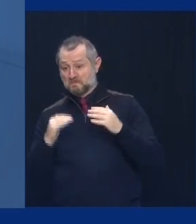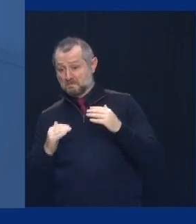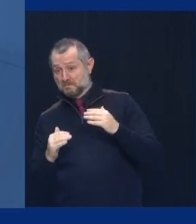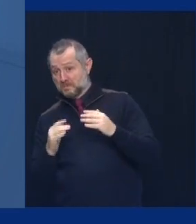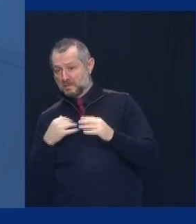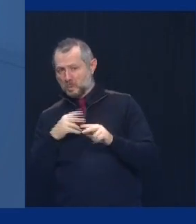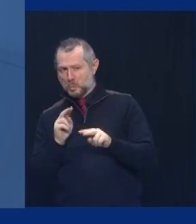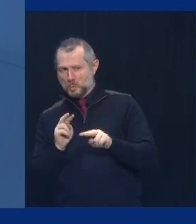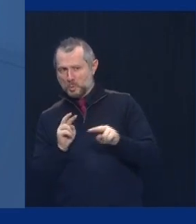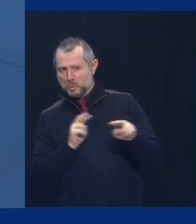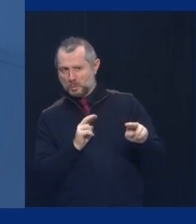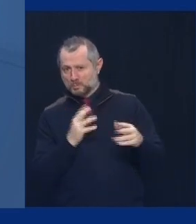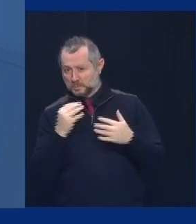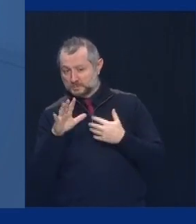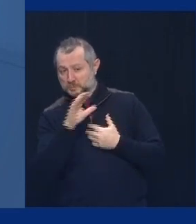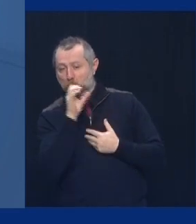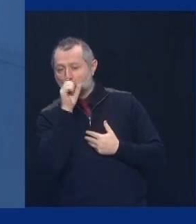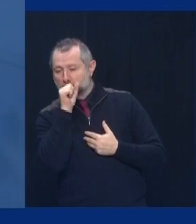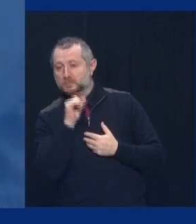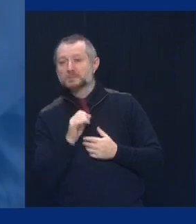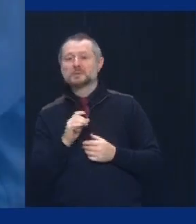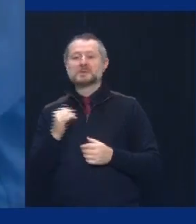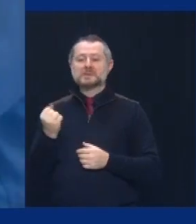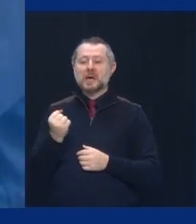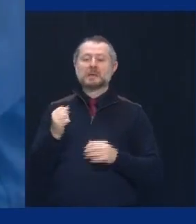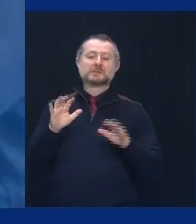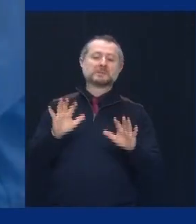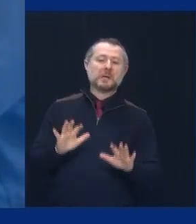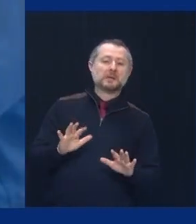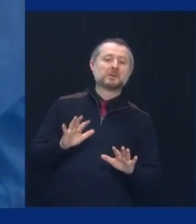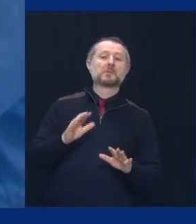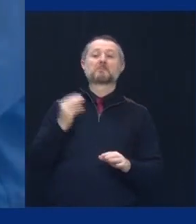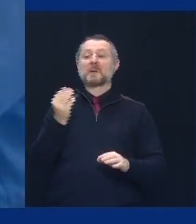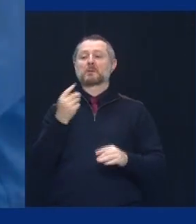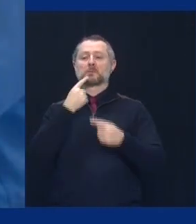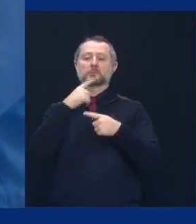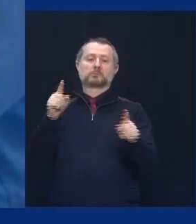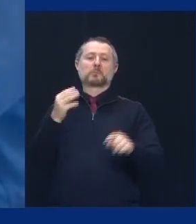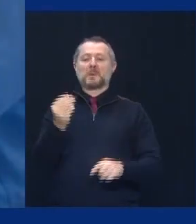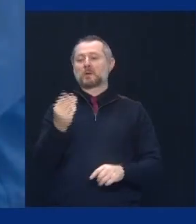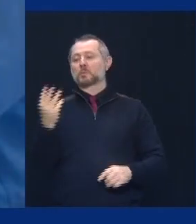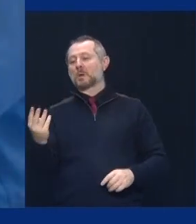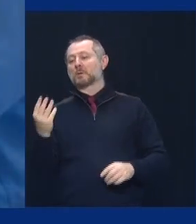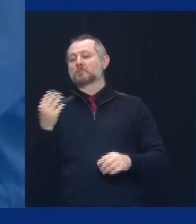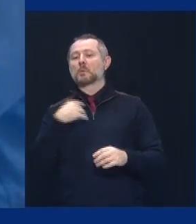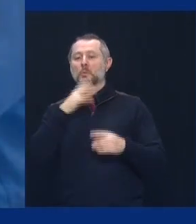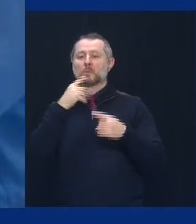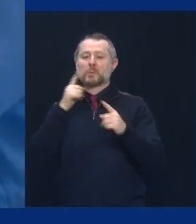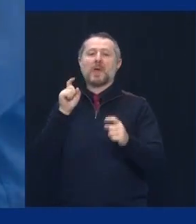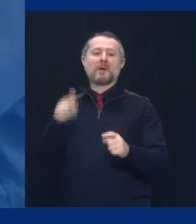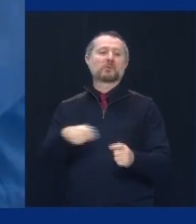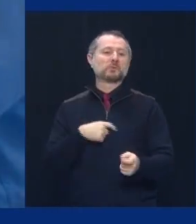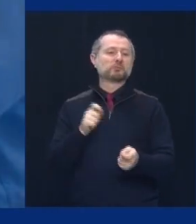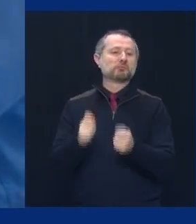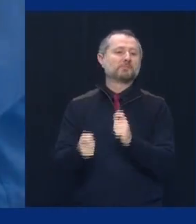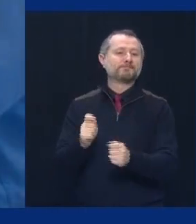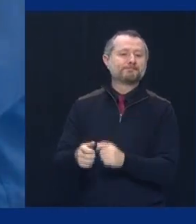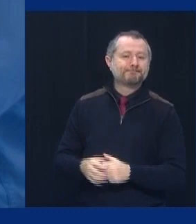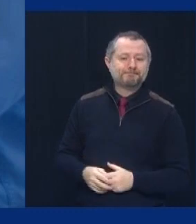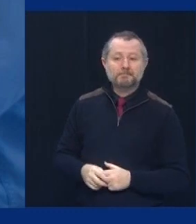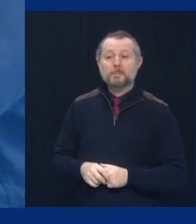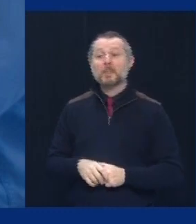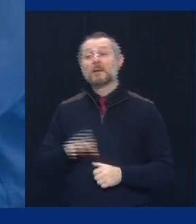watch over this weekend, and we'll make any adjustments next week if the data suggests. Federal government